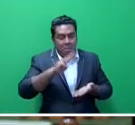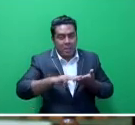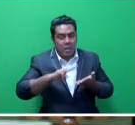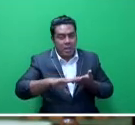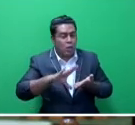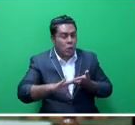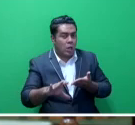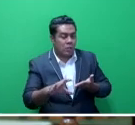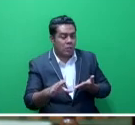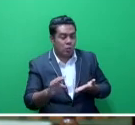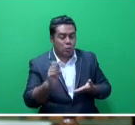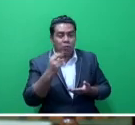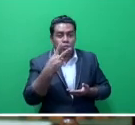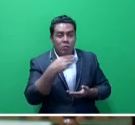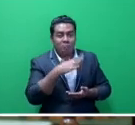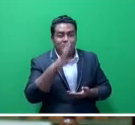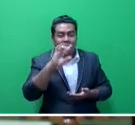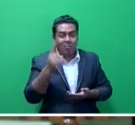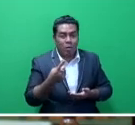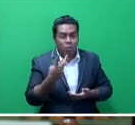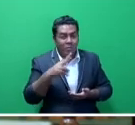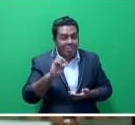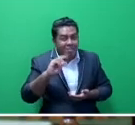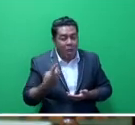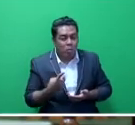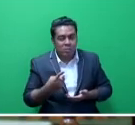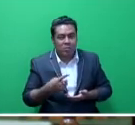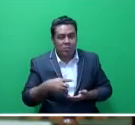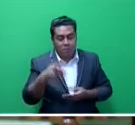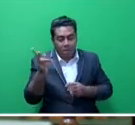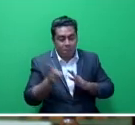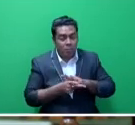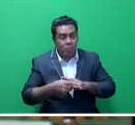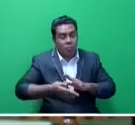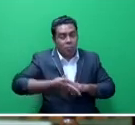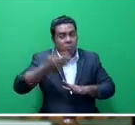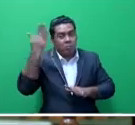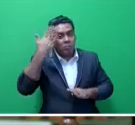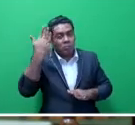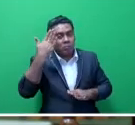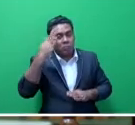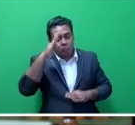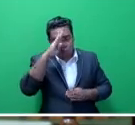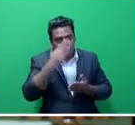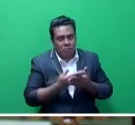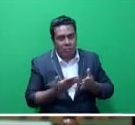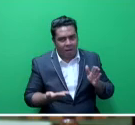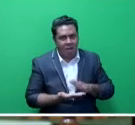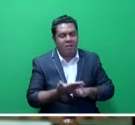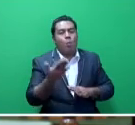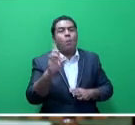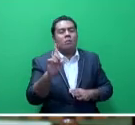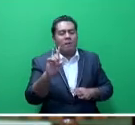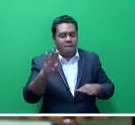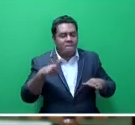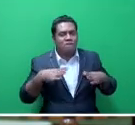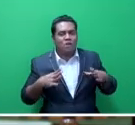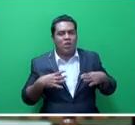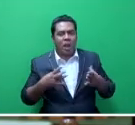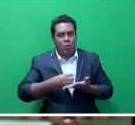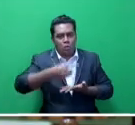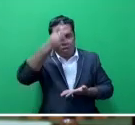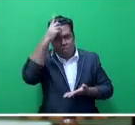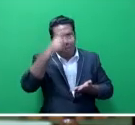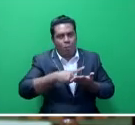over 220,000 primary and secondary school students from years 1 to 13 under the Free Education Initiative. Mr. Speaker,